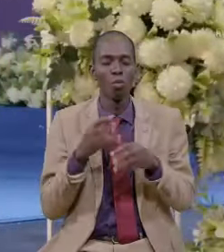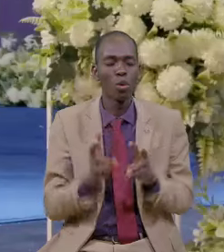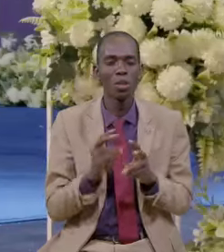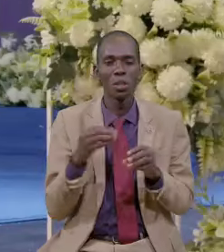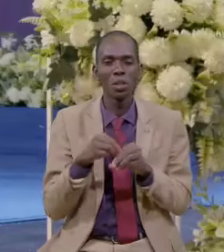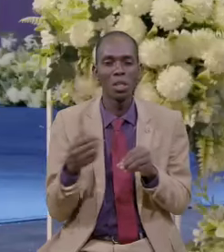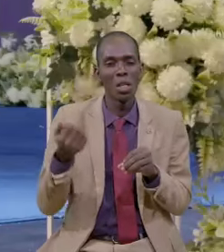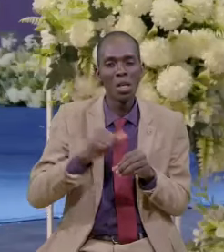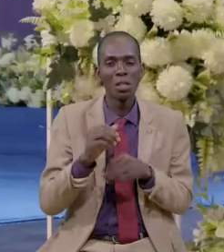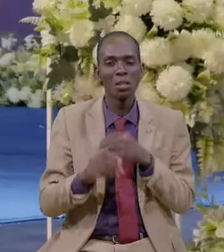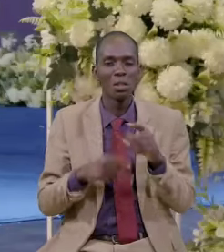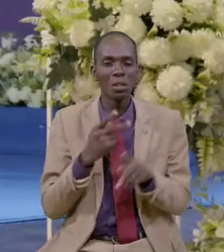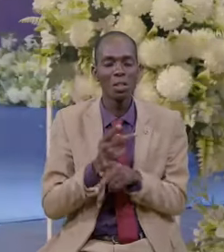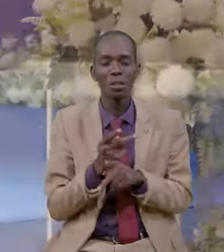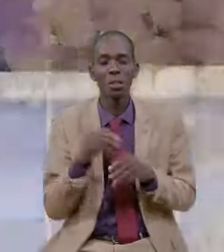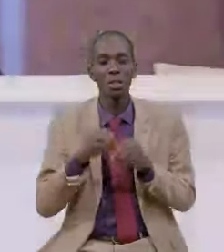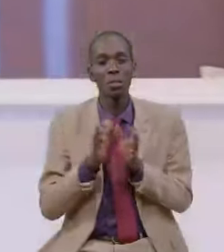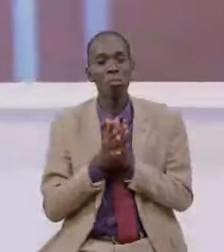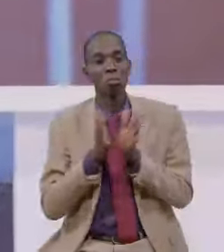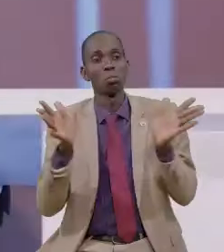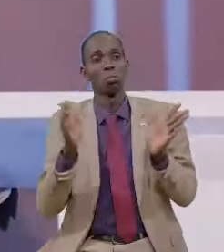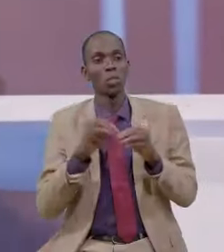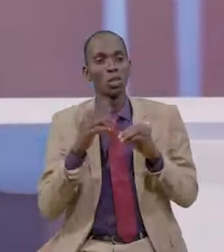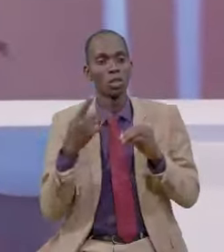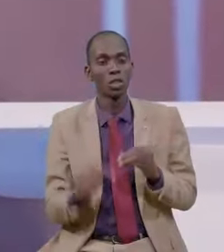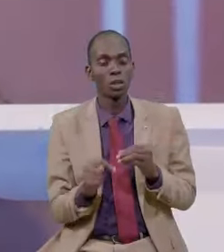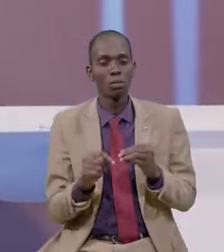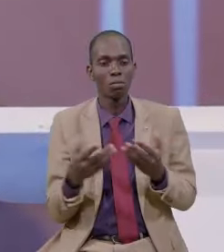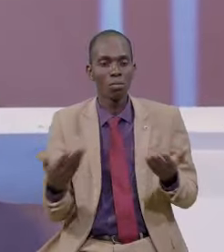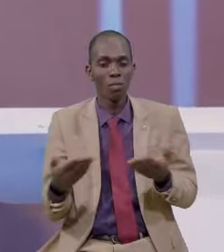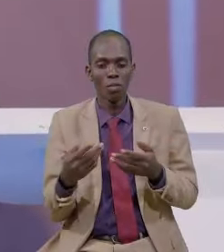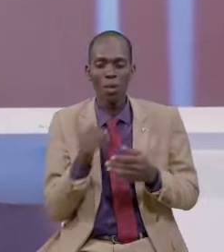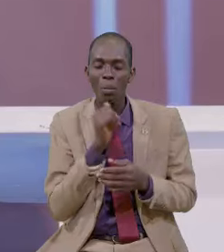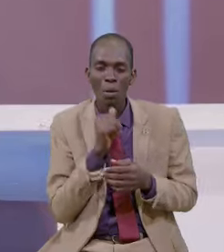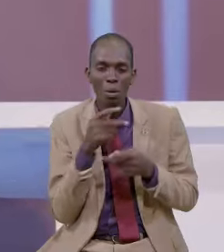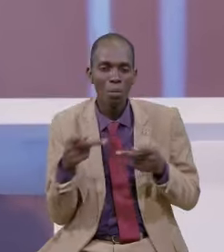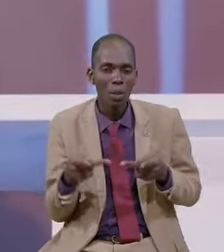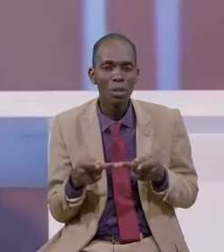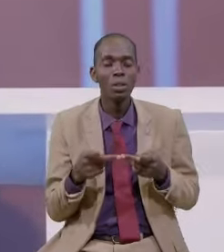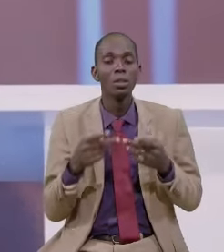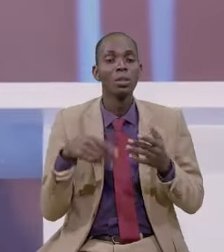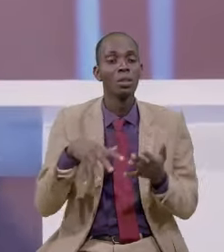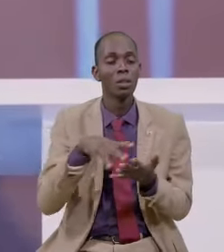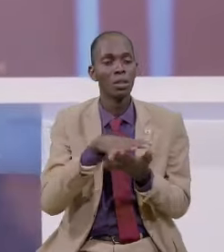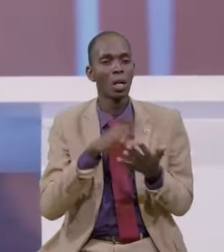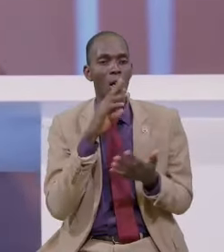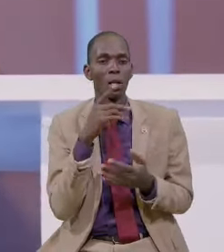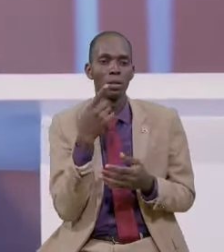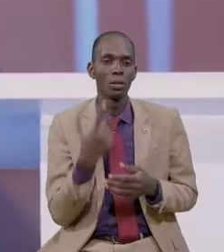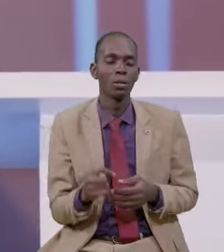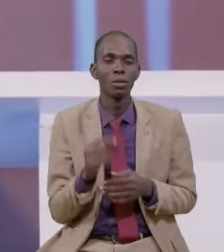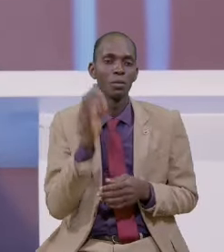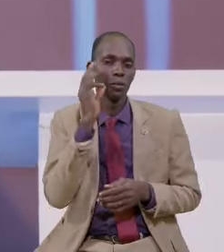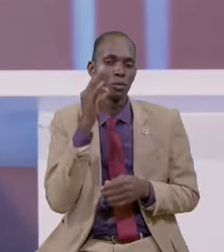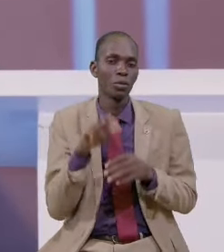public. Those are the branches and the fruits. But now there's the root. And if you leave